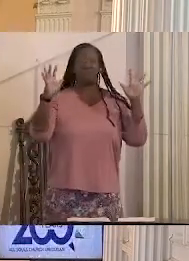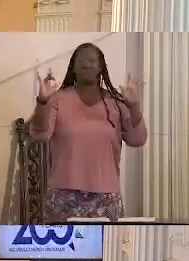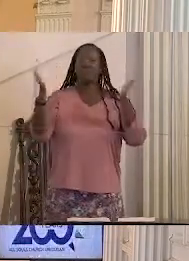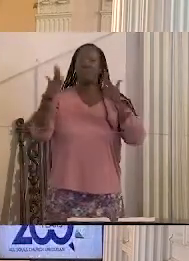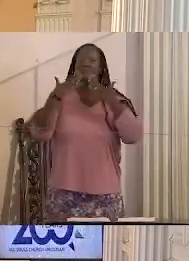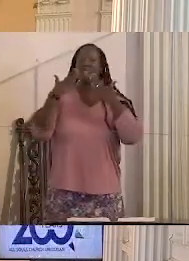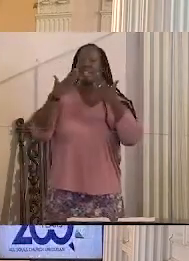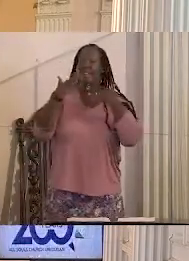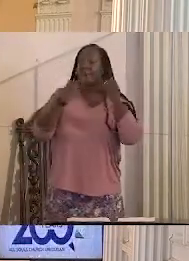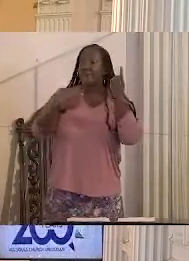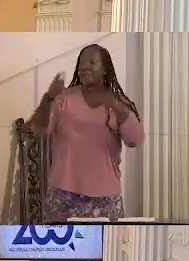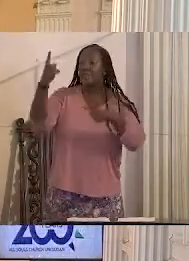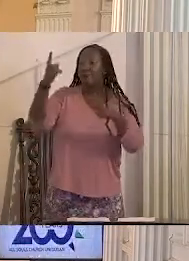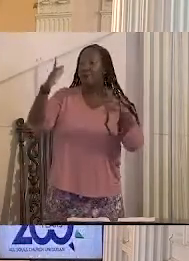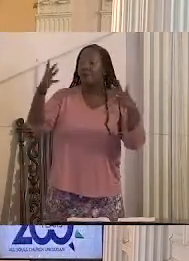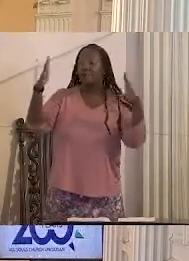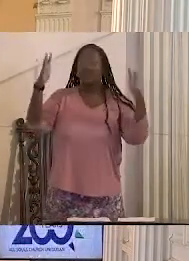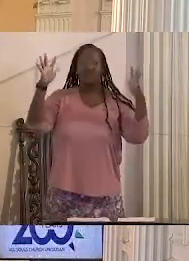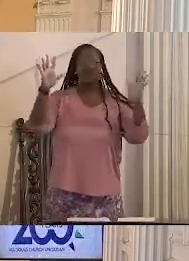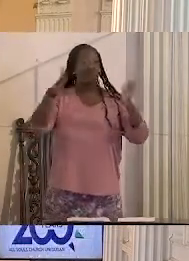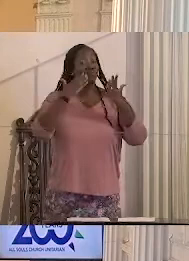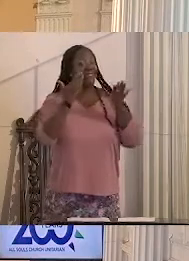Church.